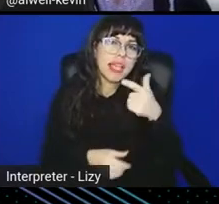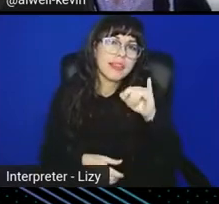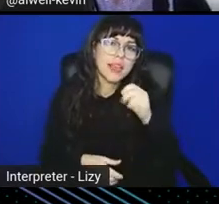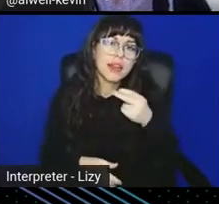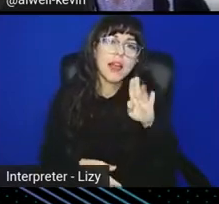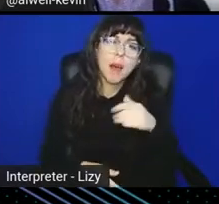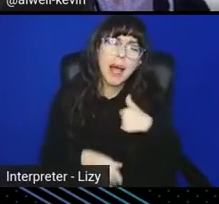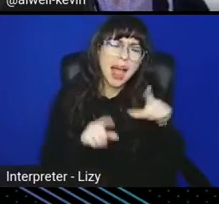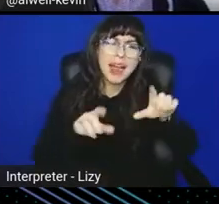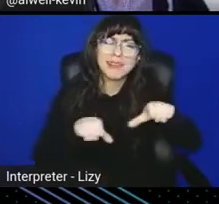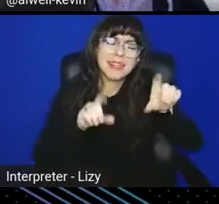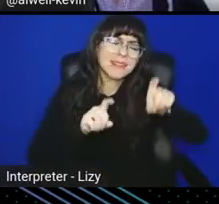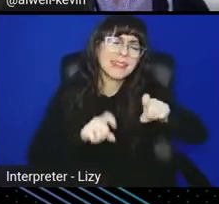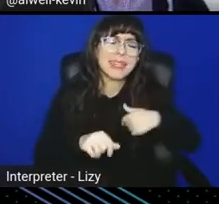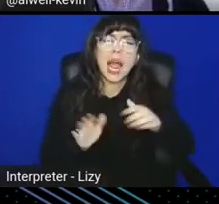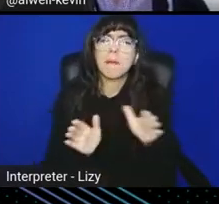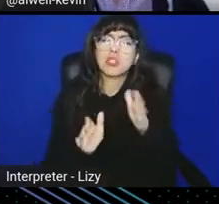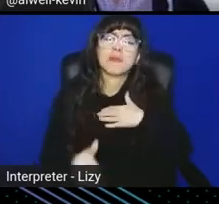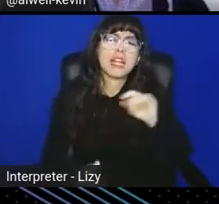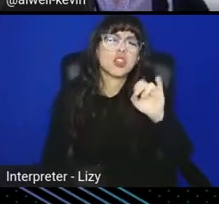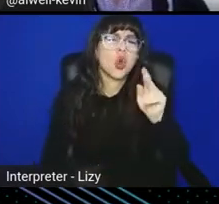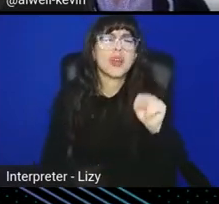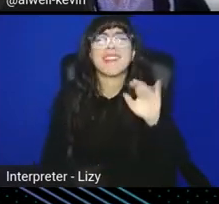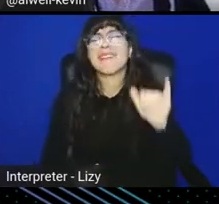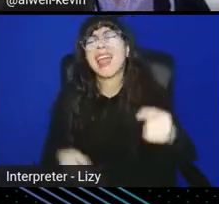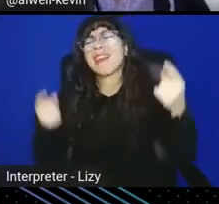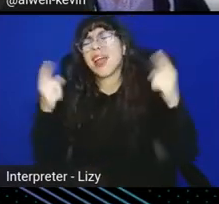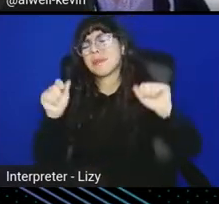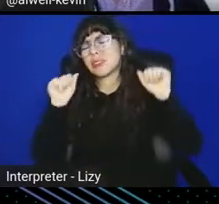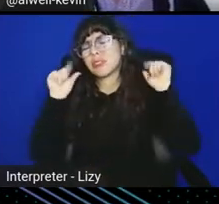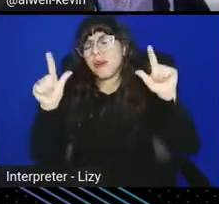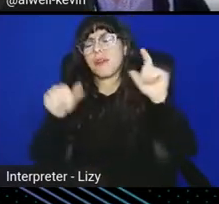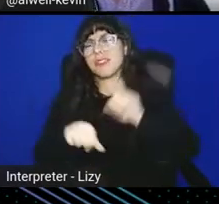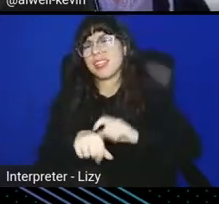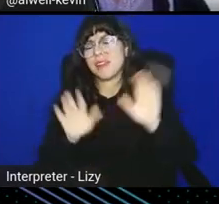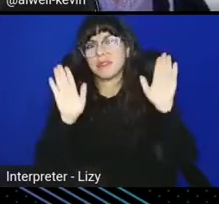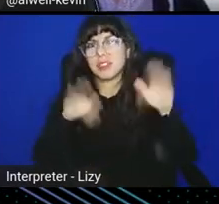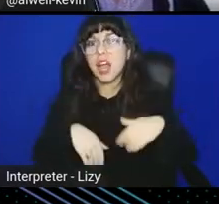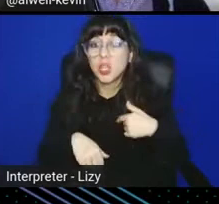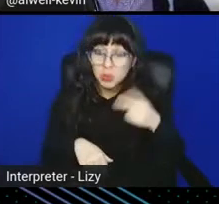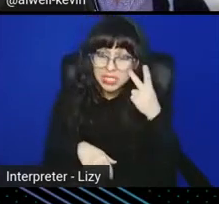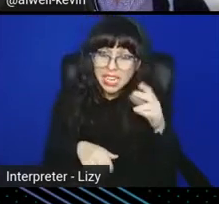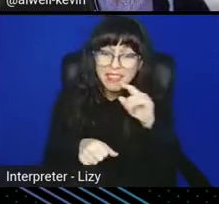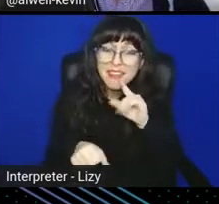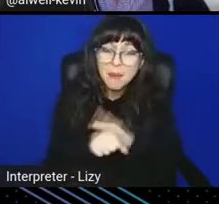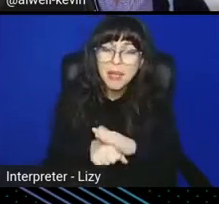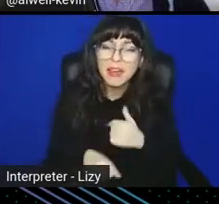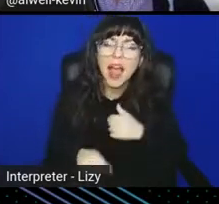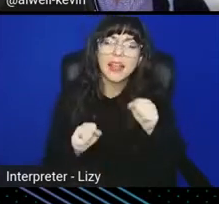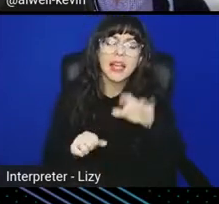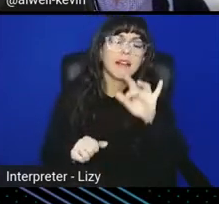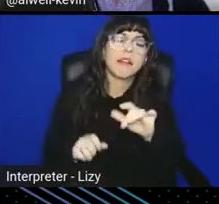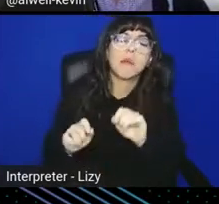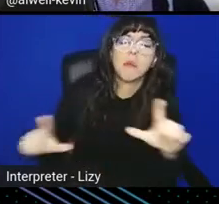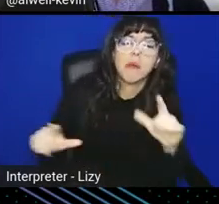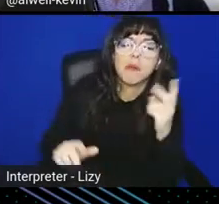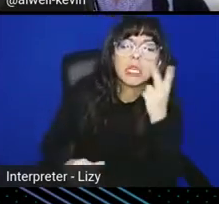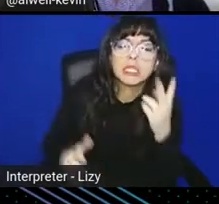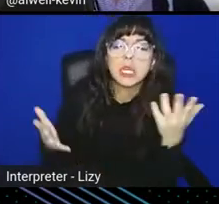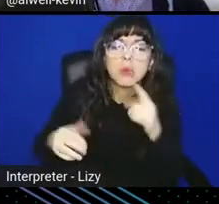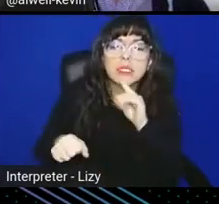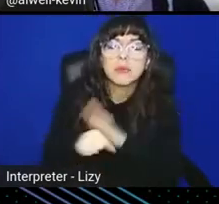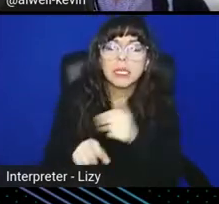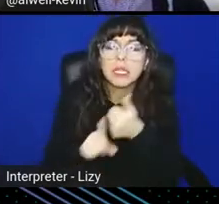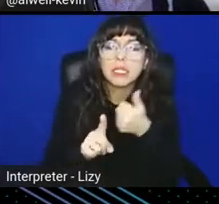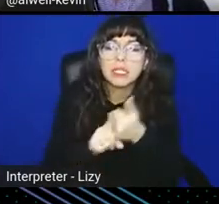testing and just pushed my token. It happens all the time, right? And so you see that commit, I can click through there and to see, you know, the commit itself that I leaked